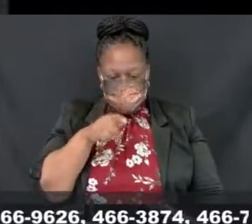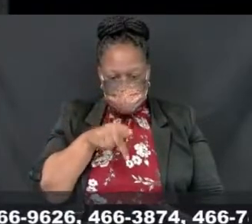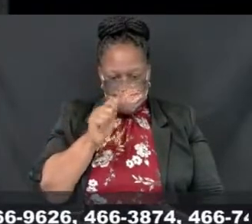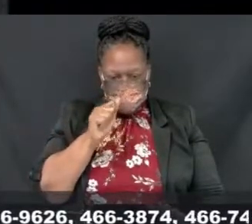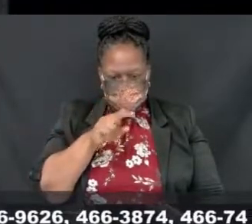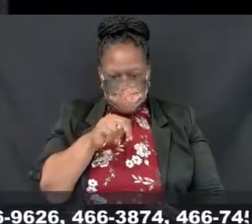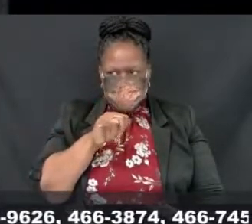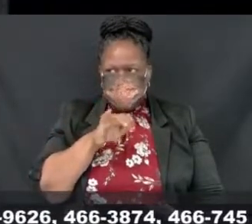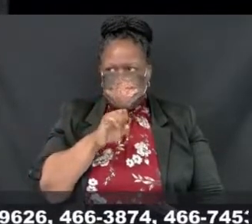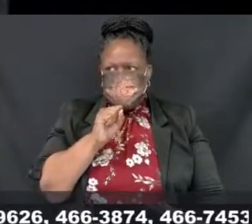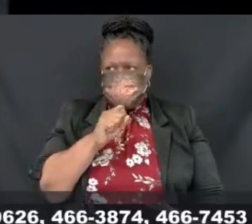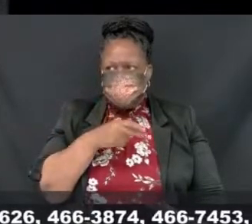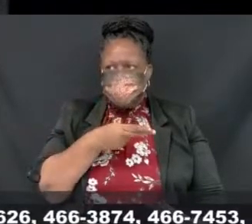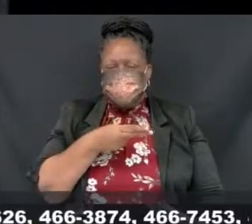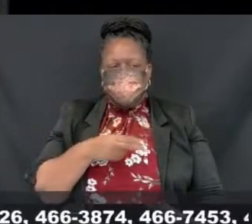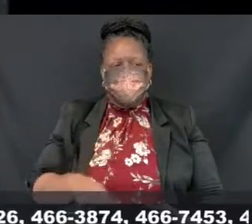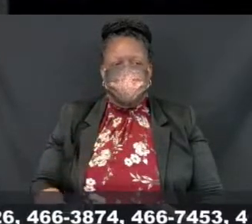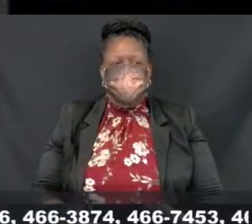the glasses.